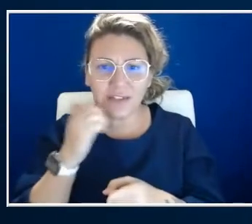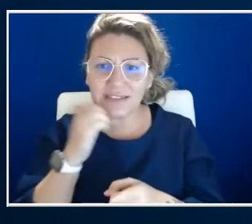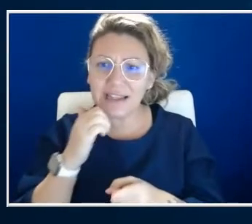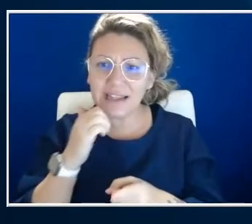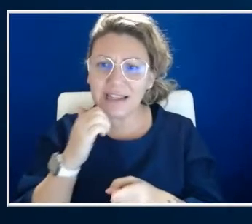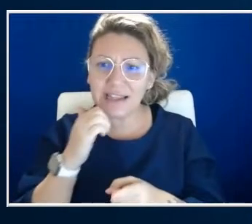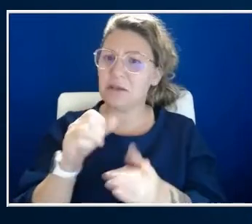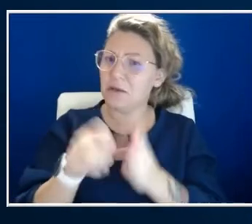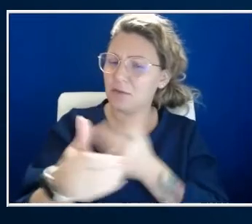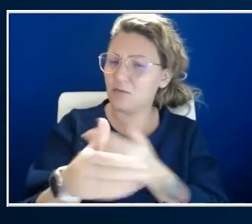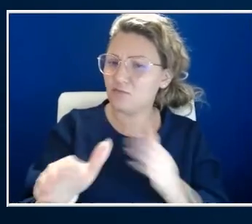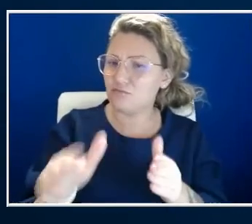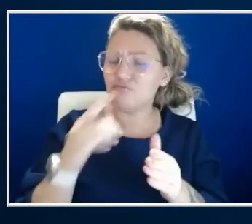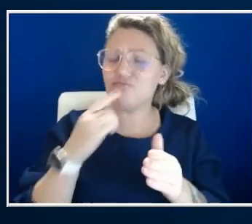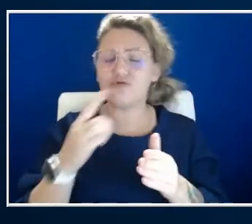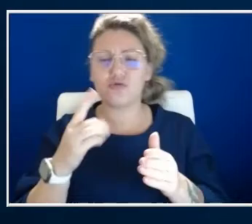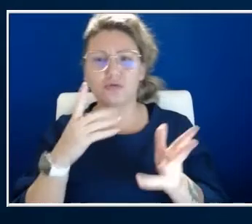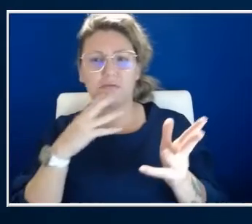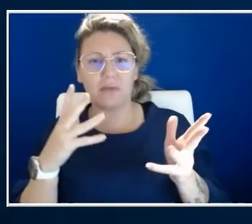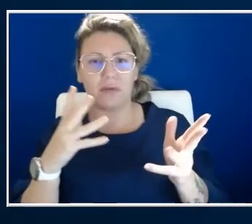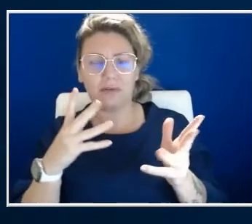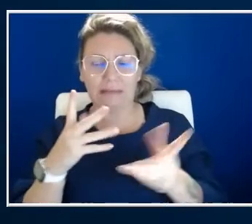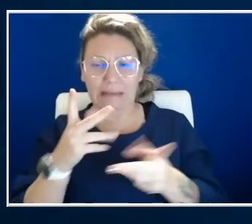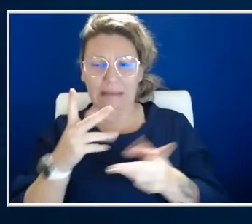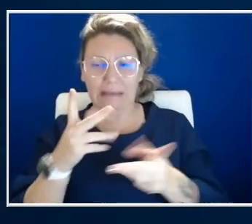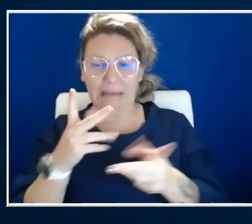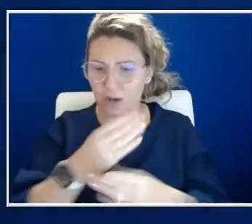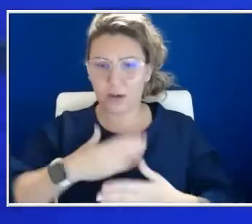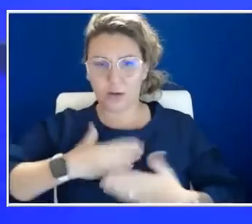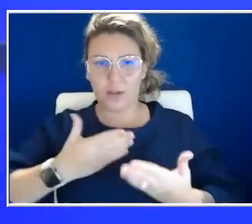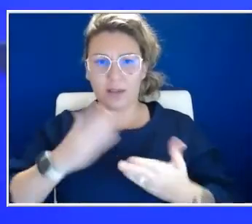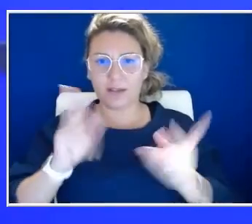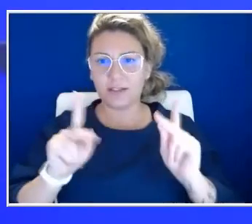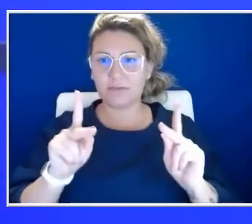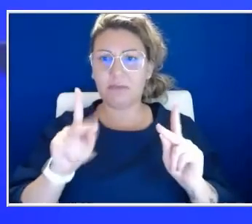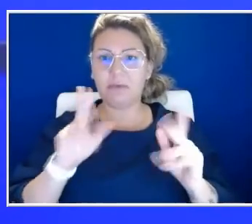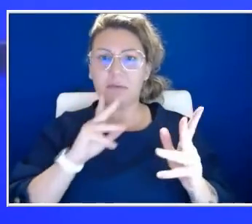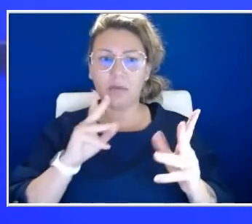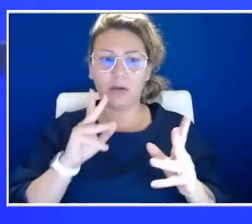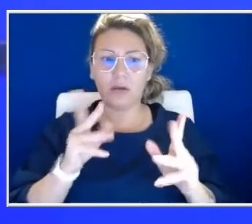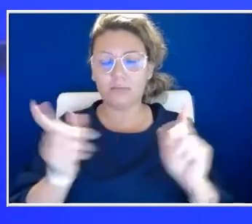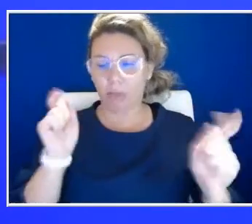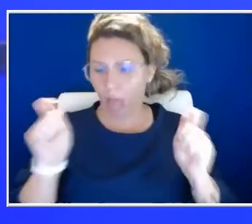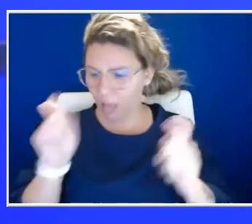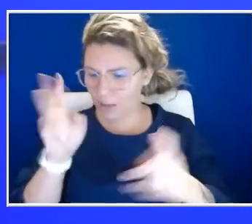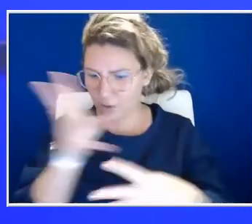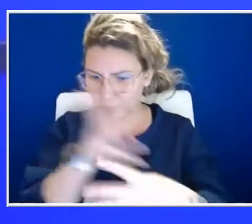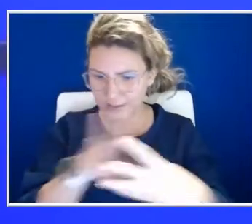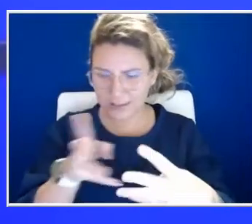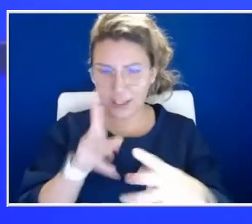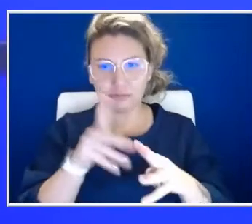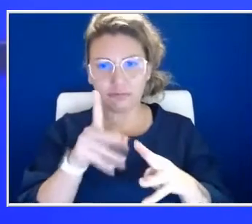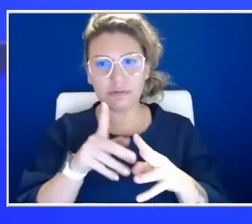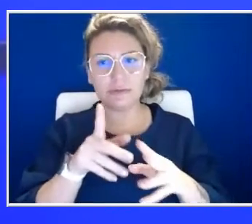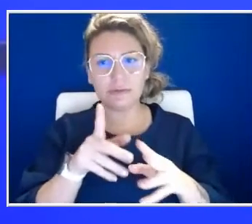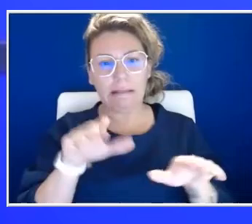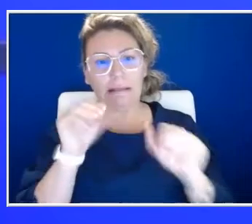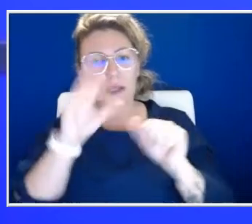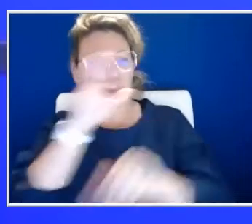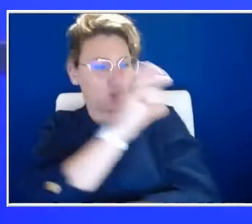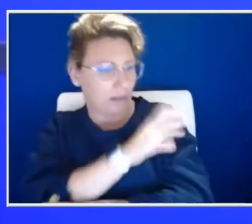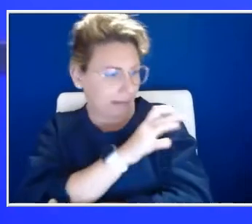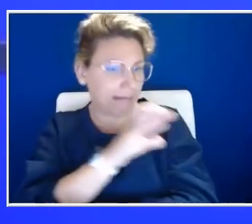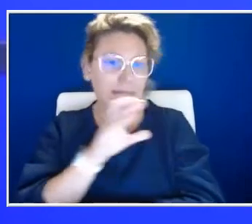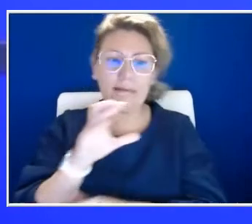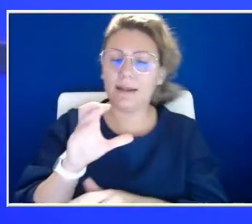care that we deliver here, and the willingness of people to move their schedules, their busy schedules, and coming out of clinic, come out of their ORs and move their